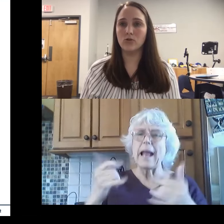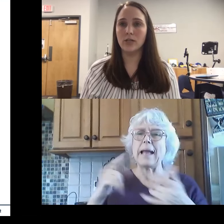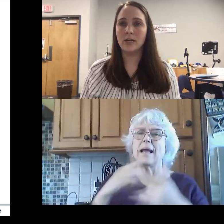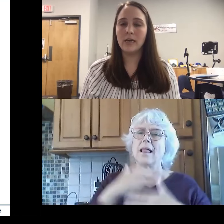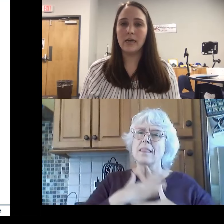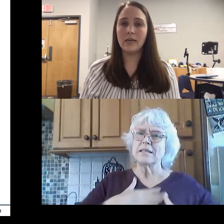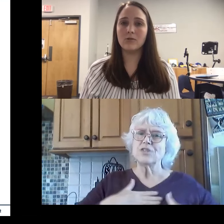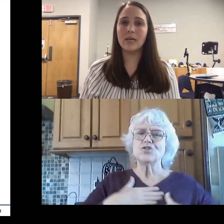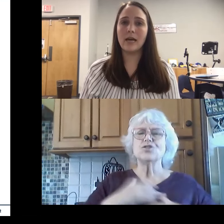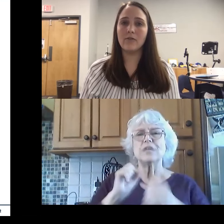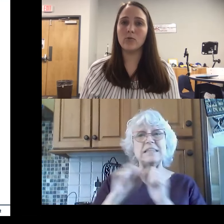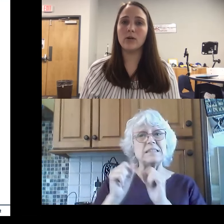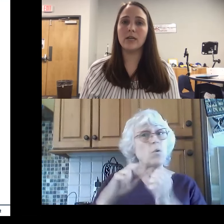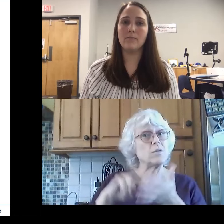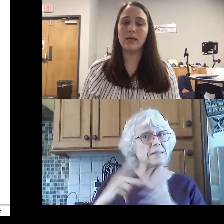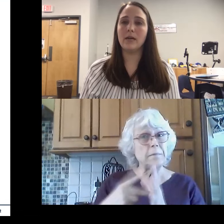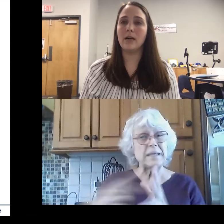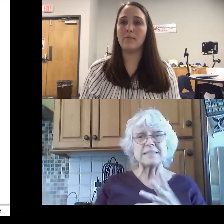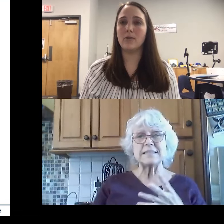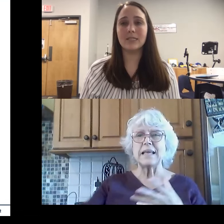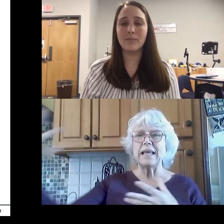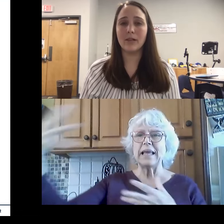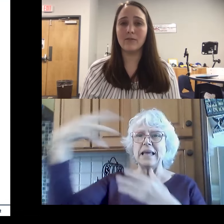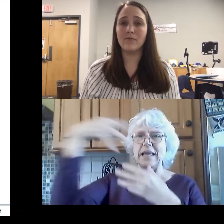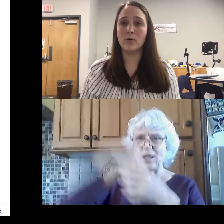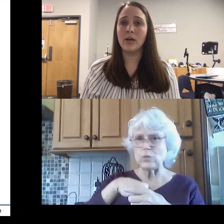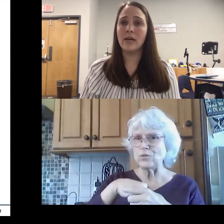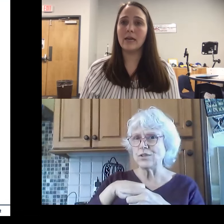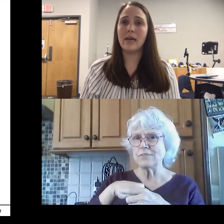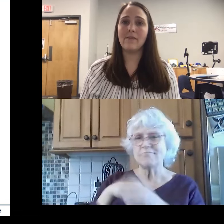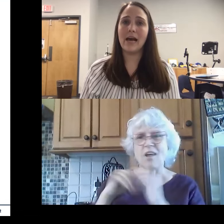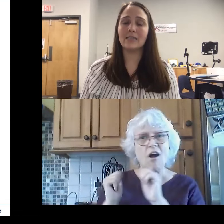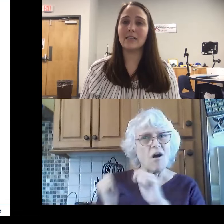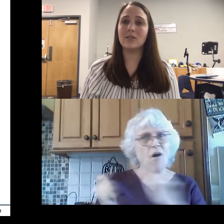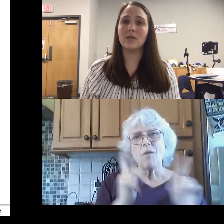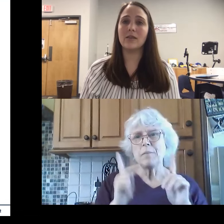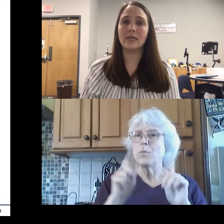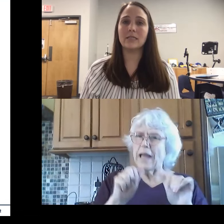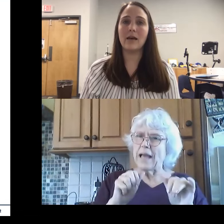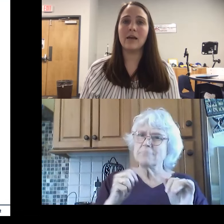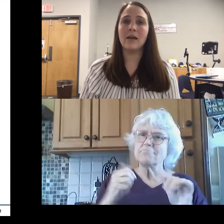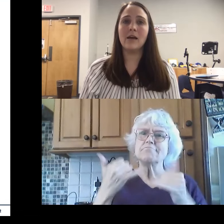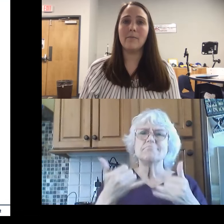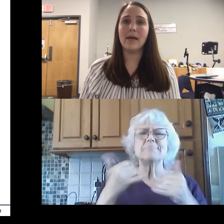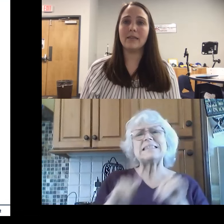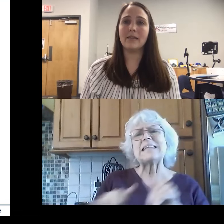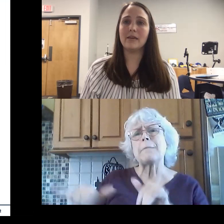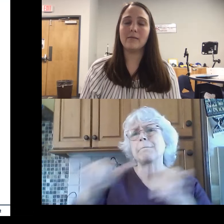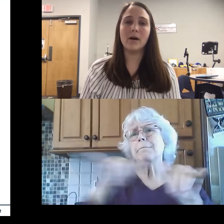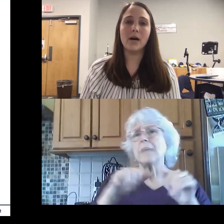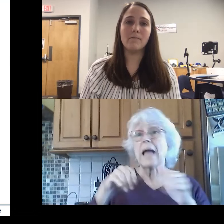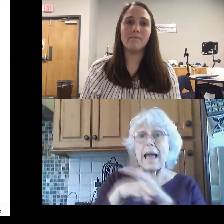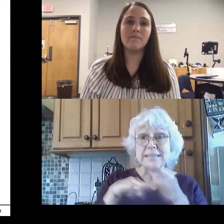inclusion. It equals that everyone can be, um, on the same playing field, can have access to the things that make